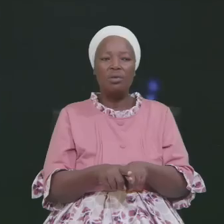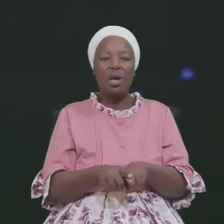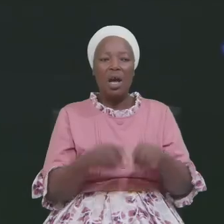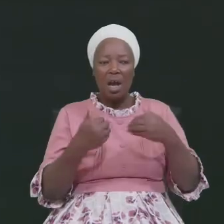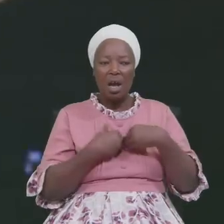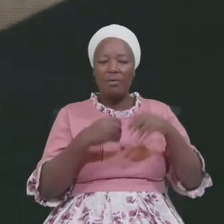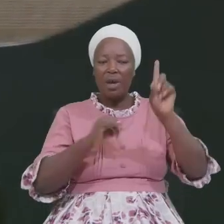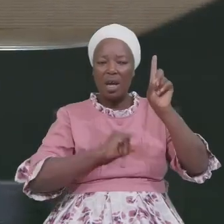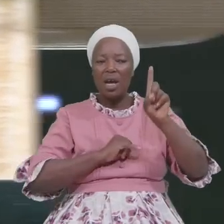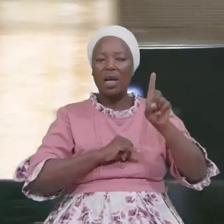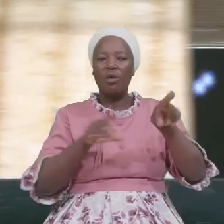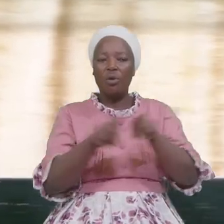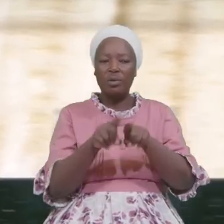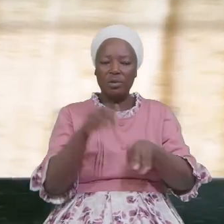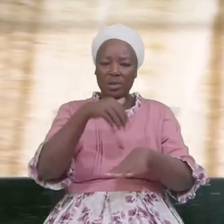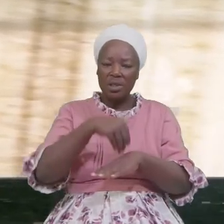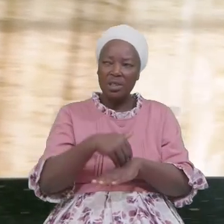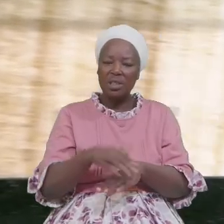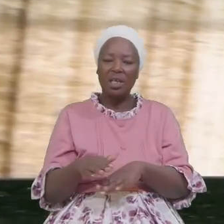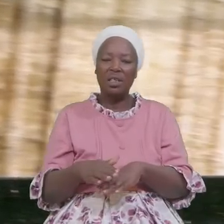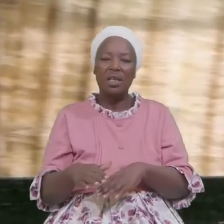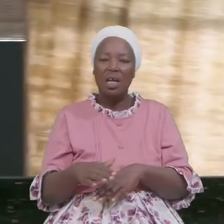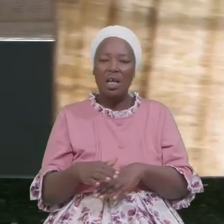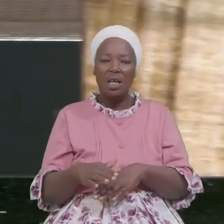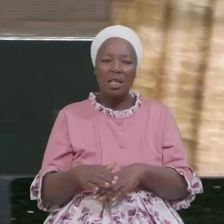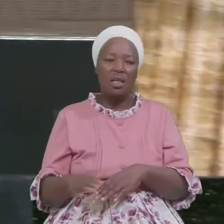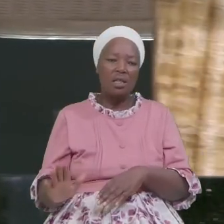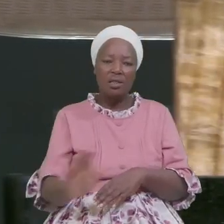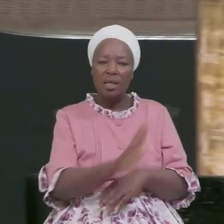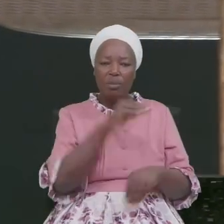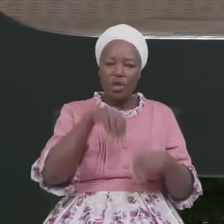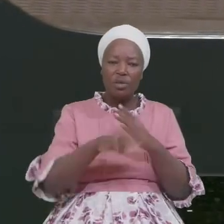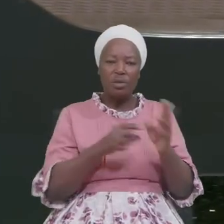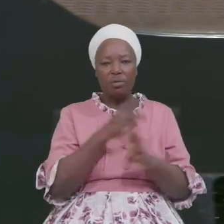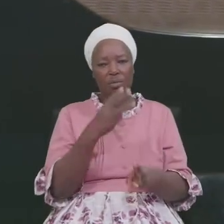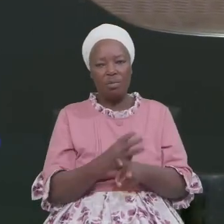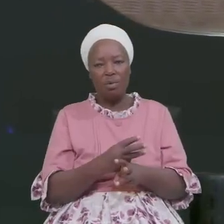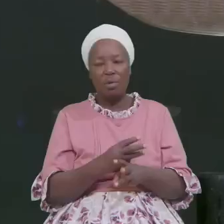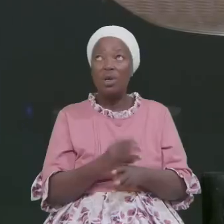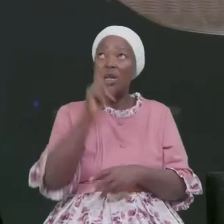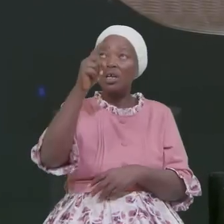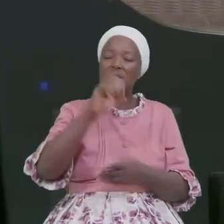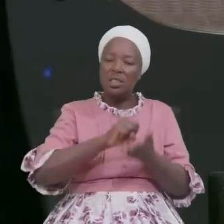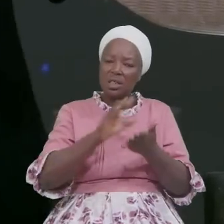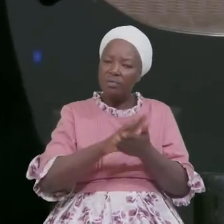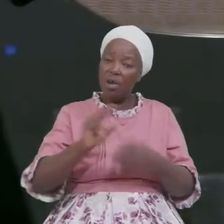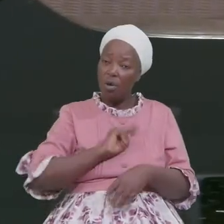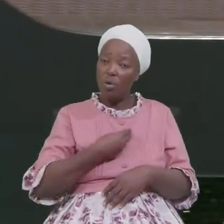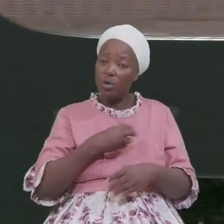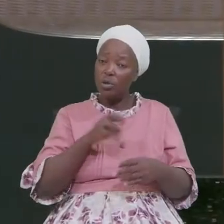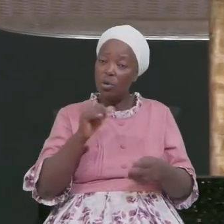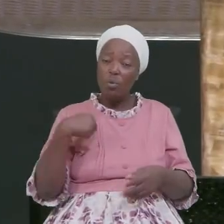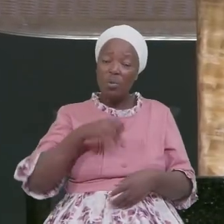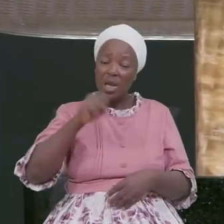I also sent them into the world. He sanctifies us, so we'll have the